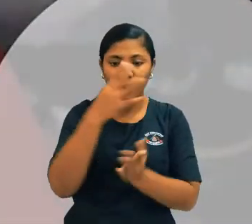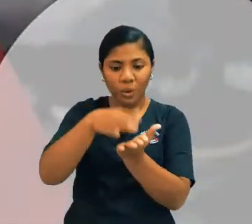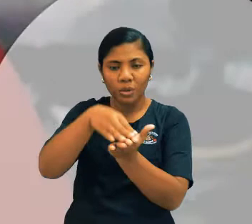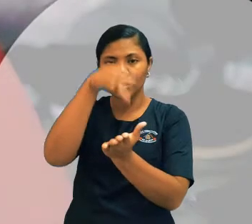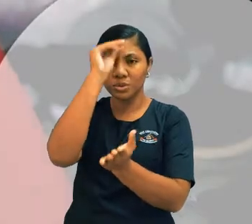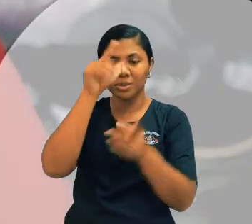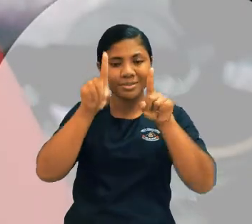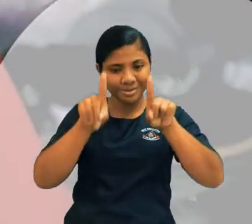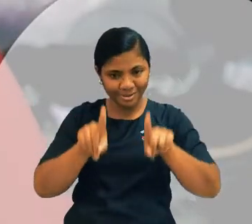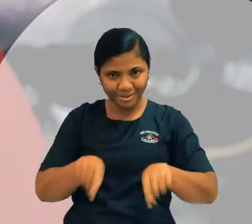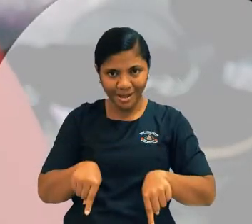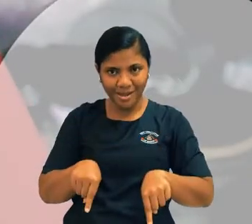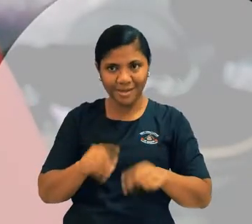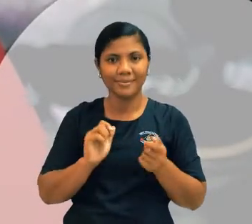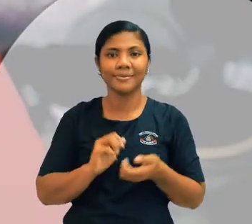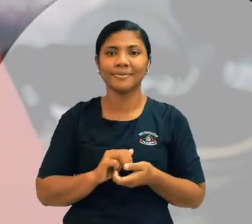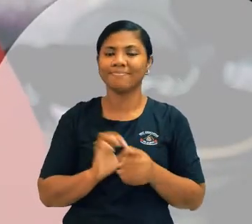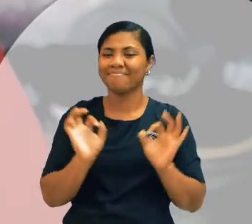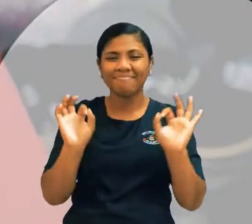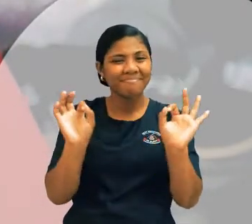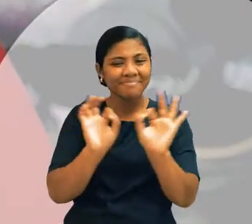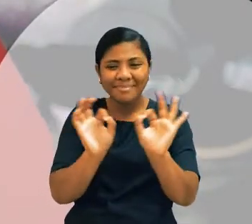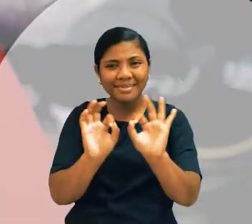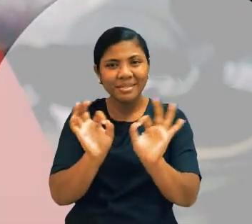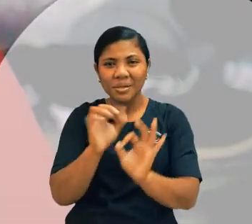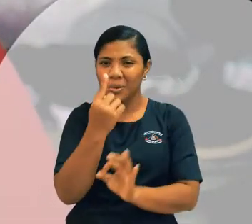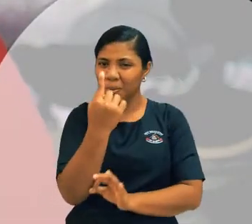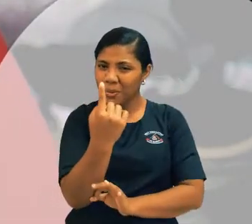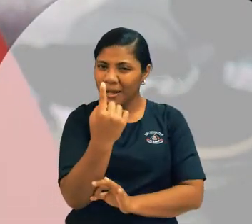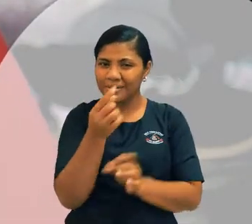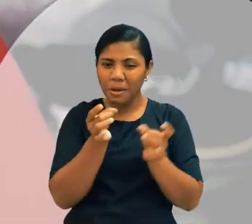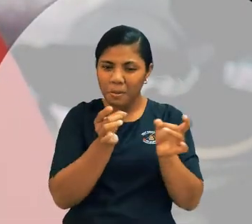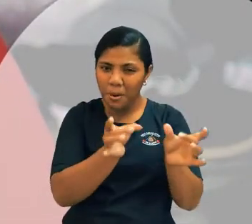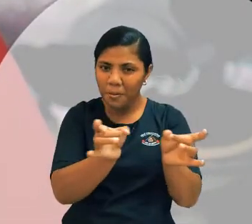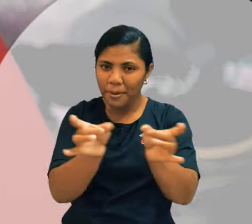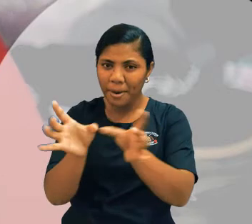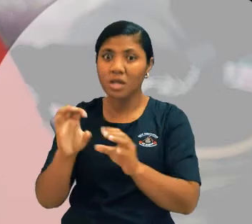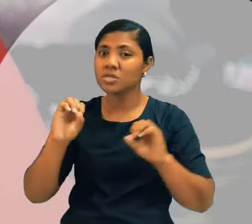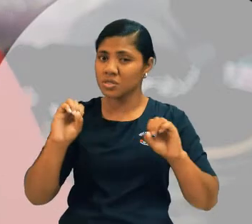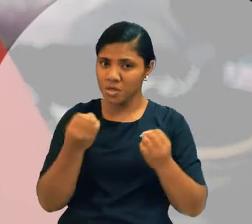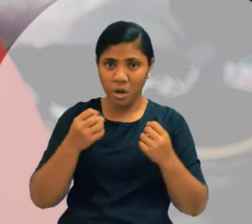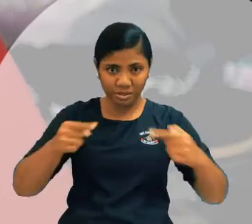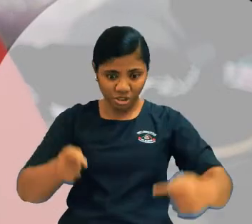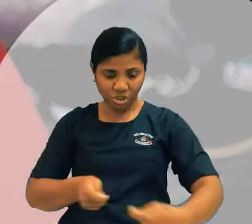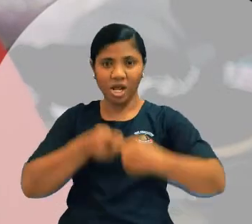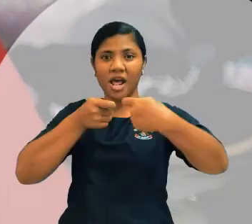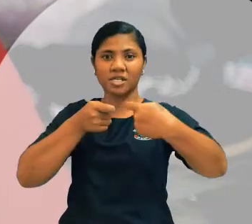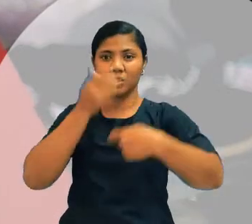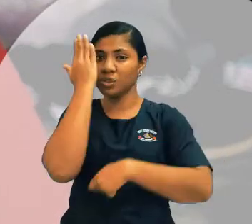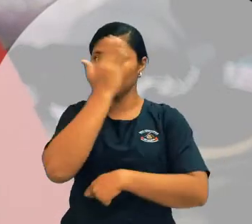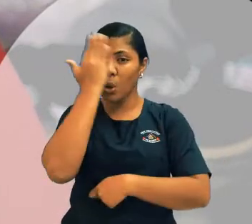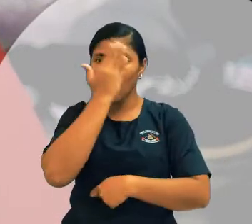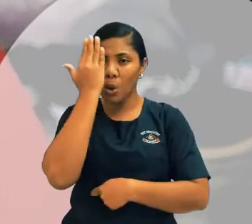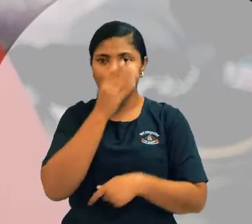families. So my son was born on April the 9th during the COVID-19, but from then we started